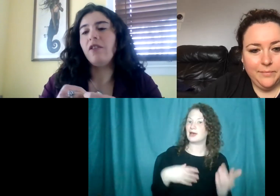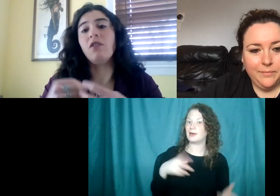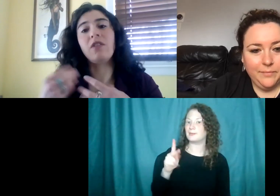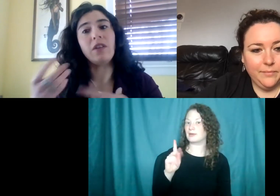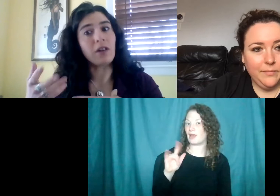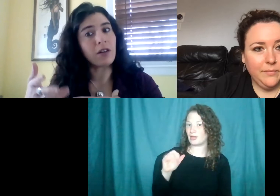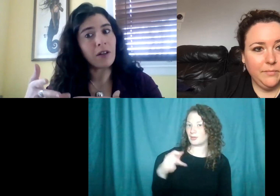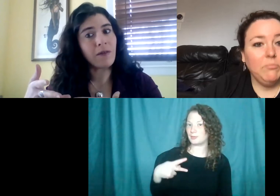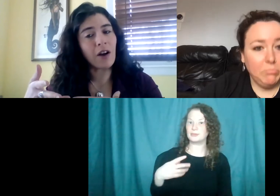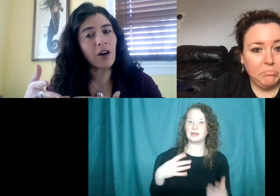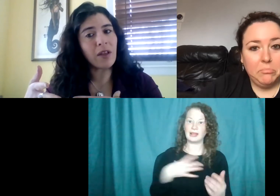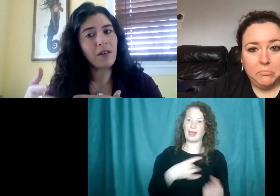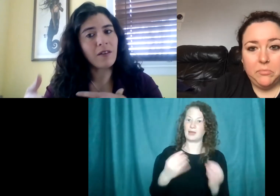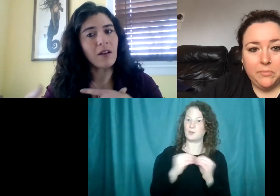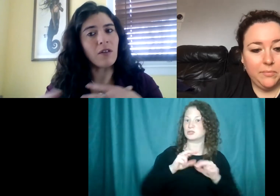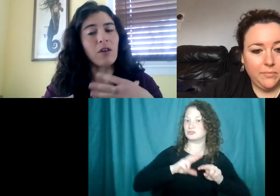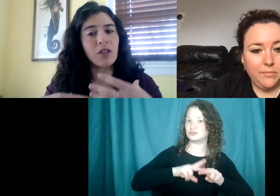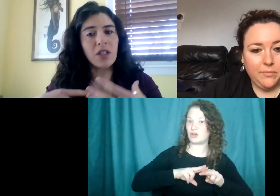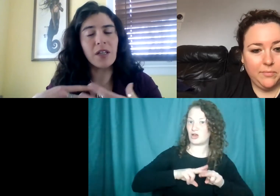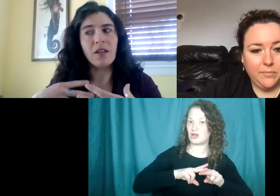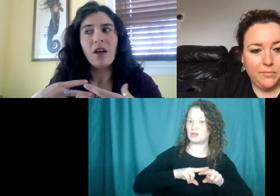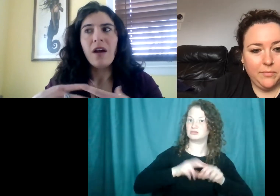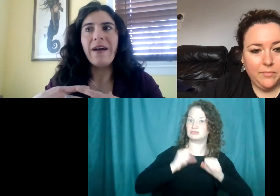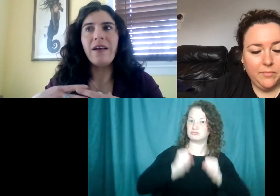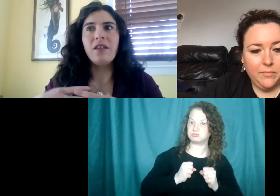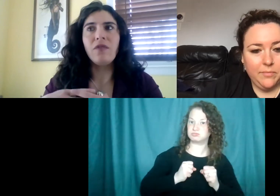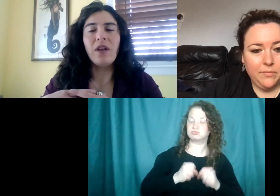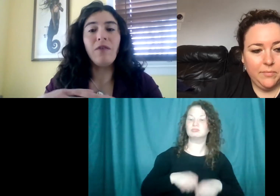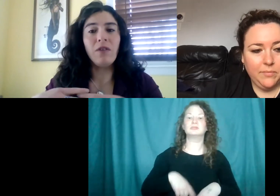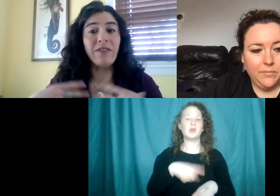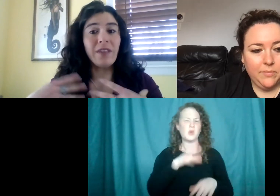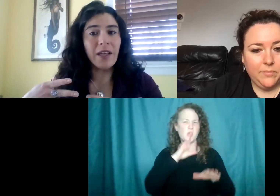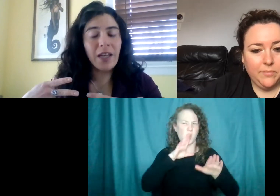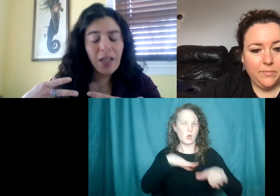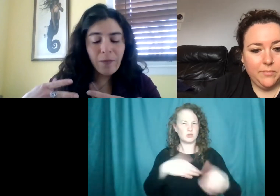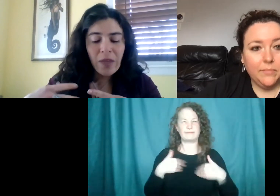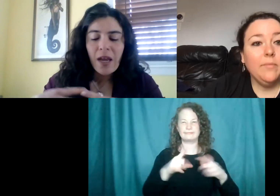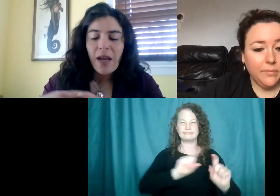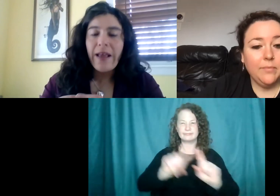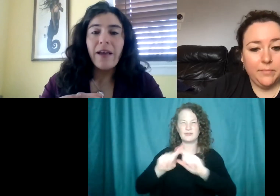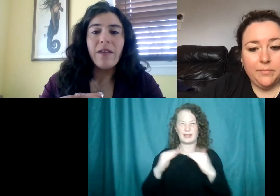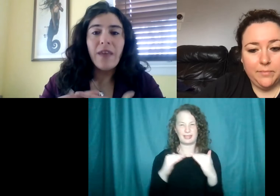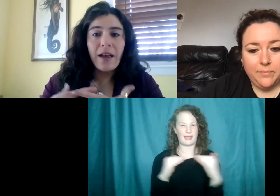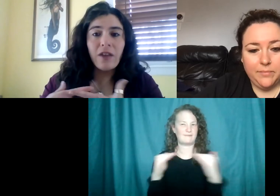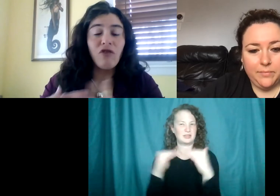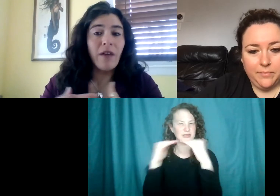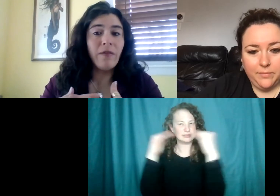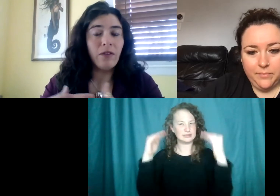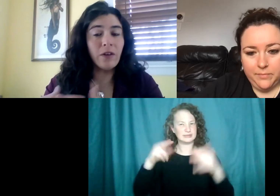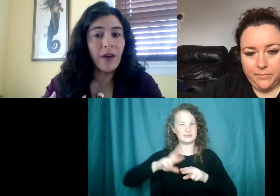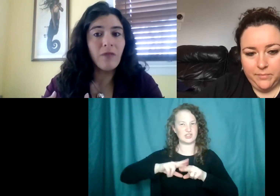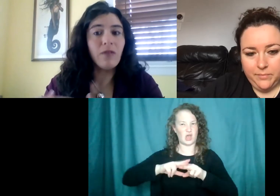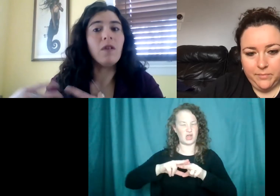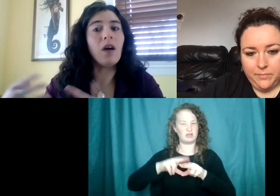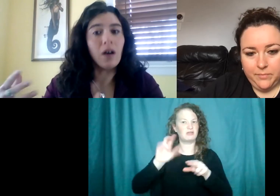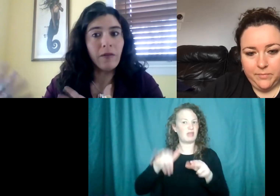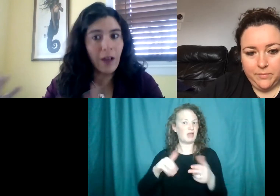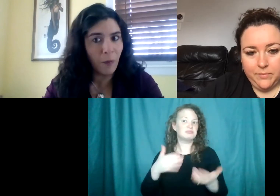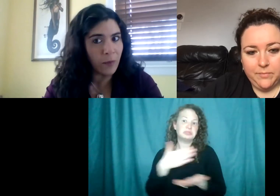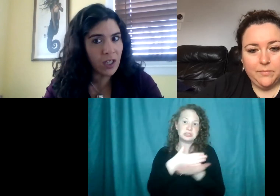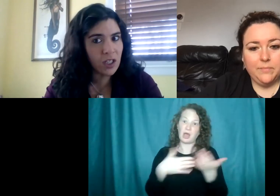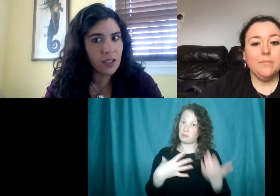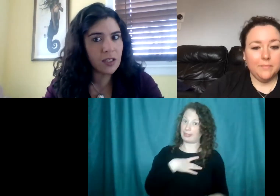slightly saltier environment. So the ocean has different levels of salinity, and that can drive the survival